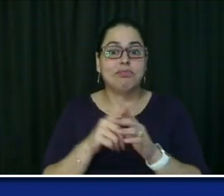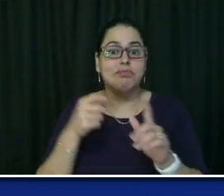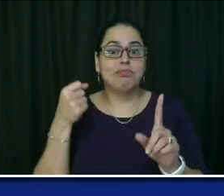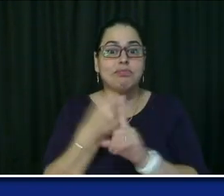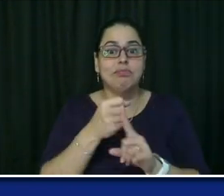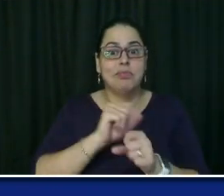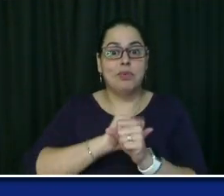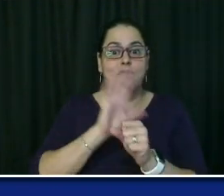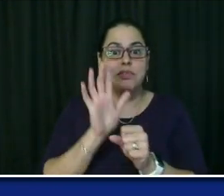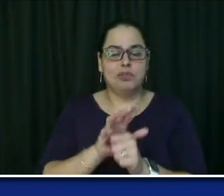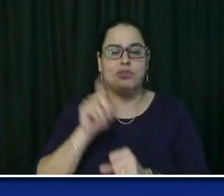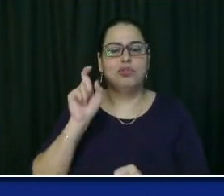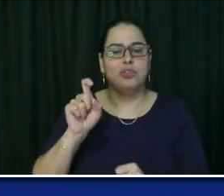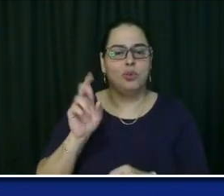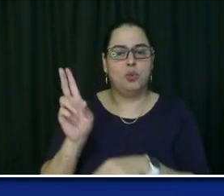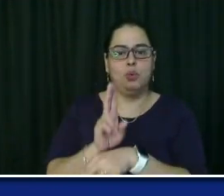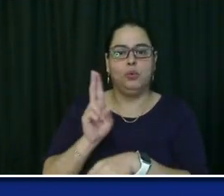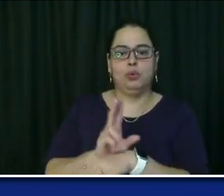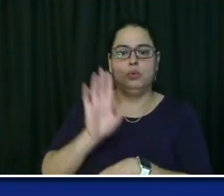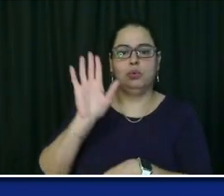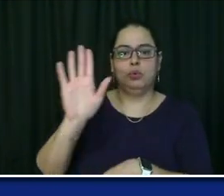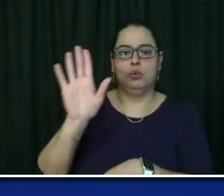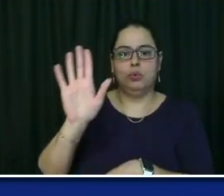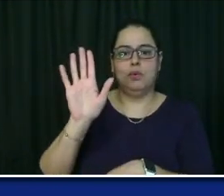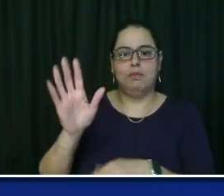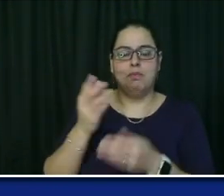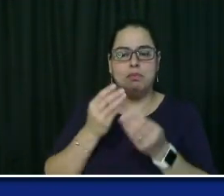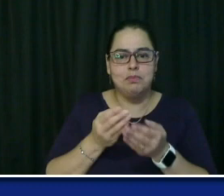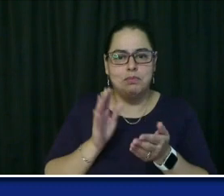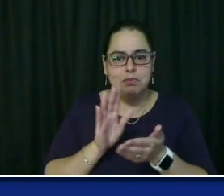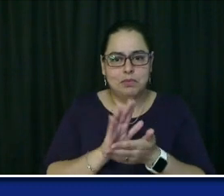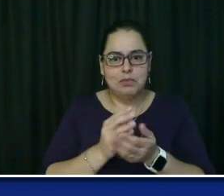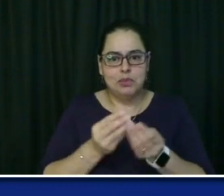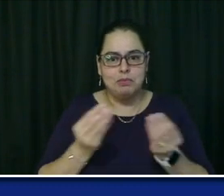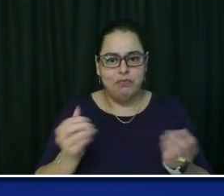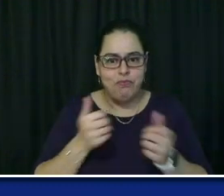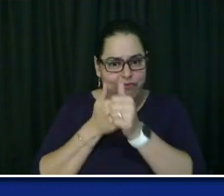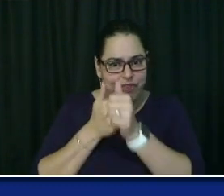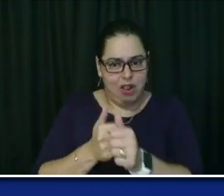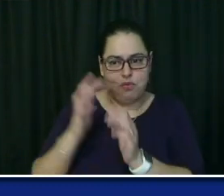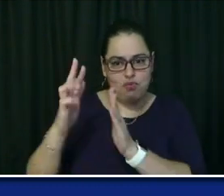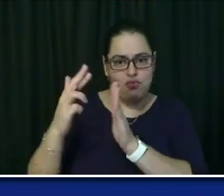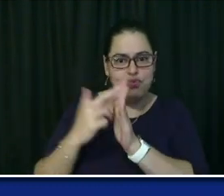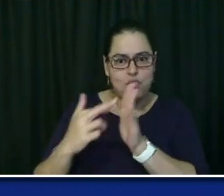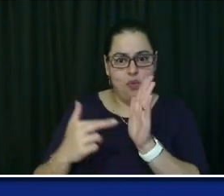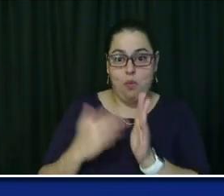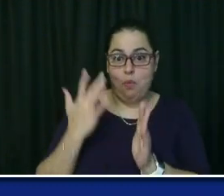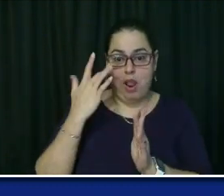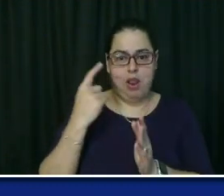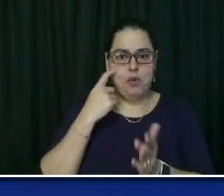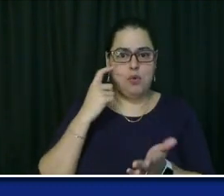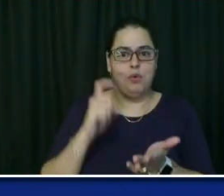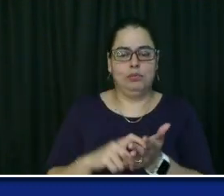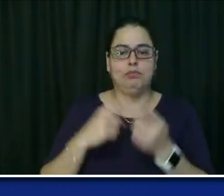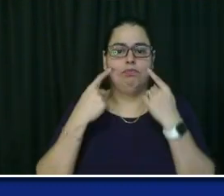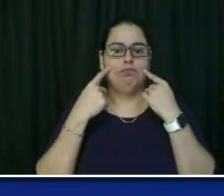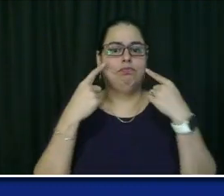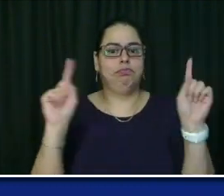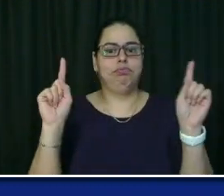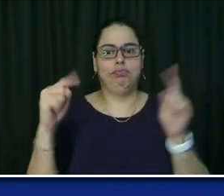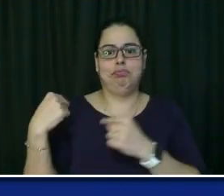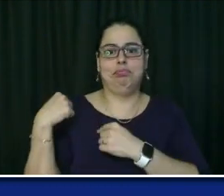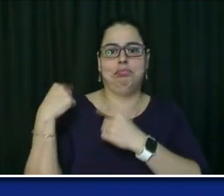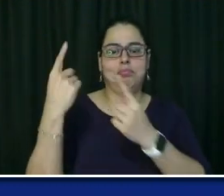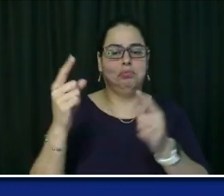But as we're getting closer to being back to normal, along with thanking the county executive and his staff, I would like to thank my board members, my administrator, and